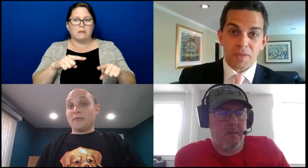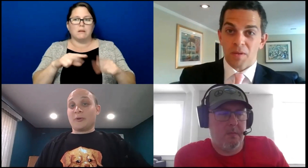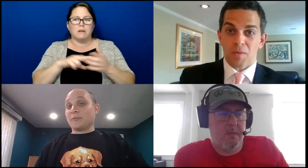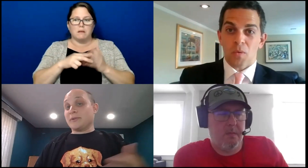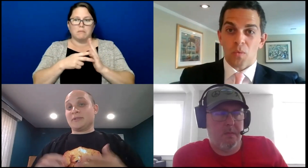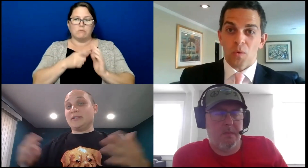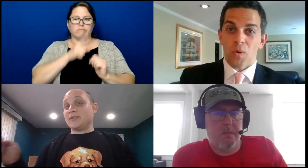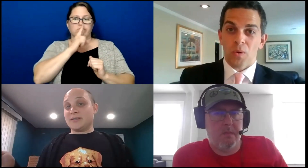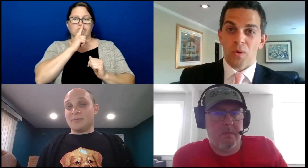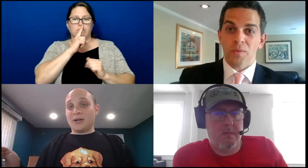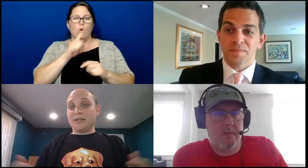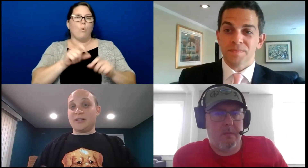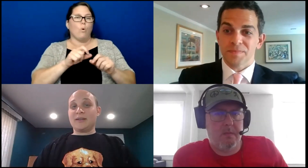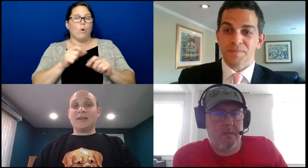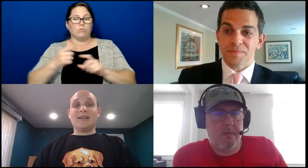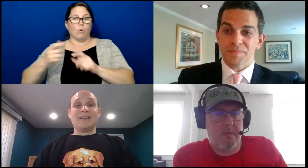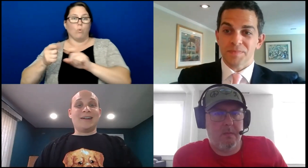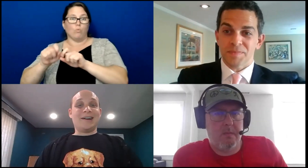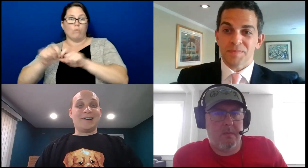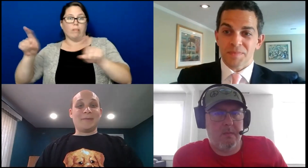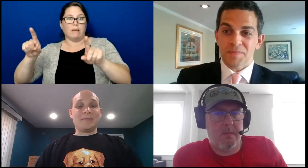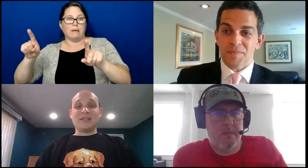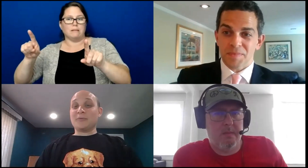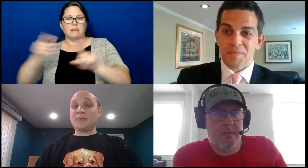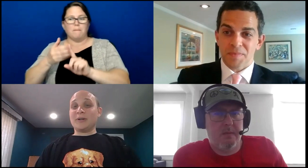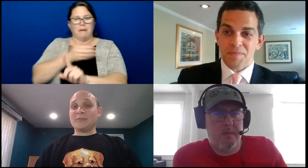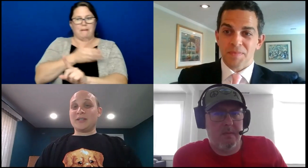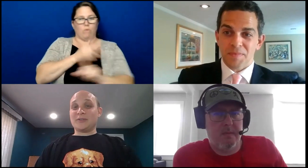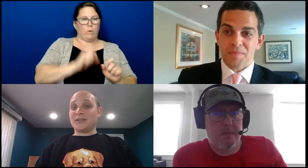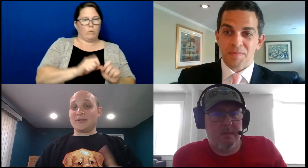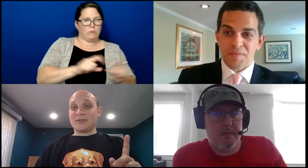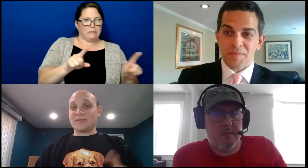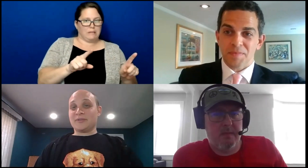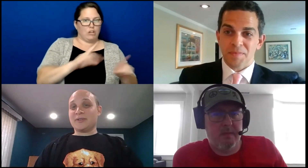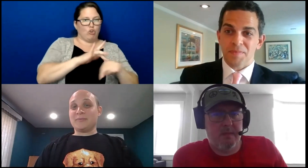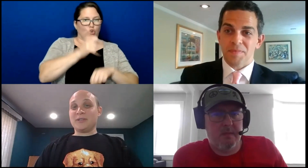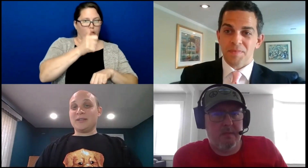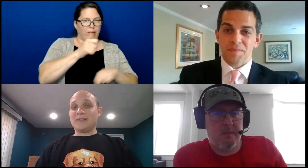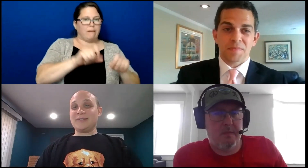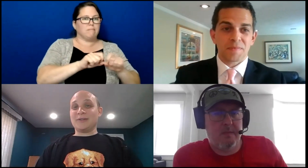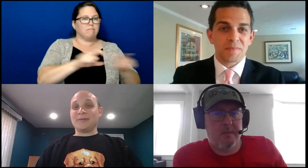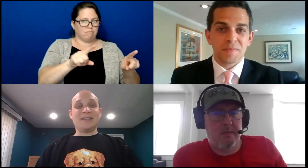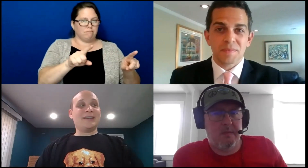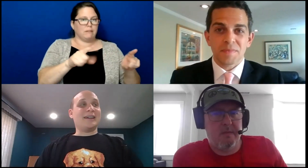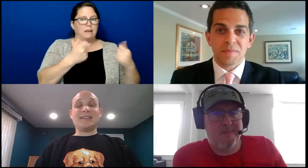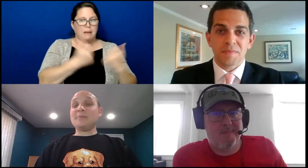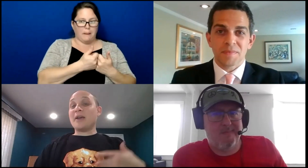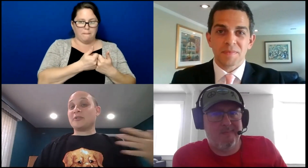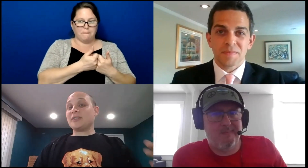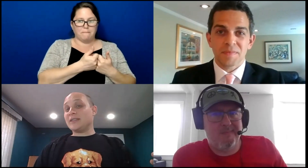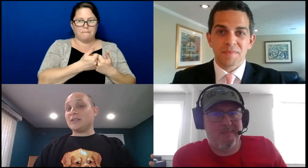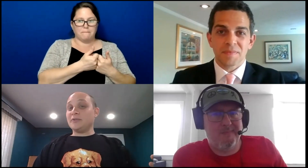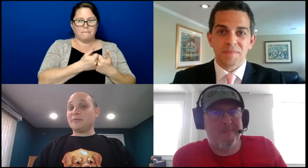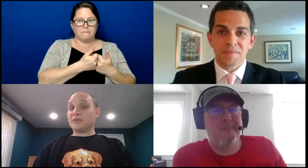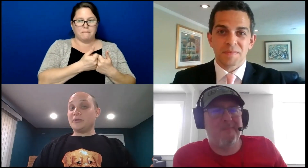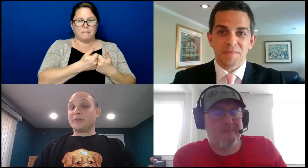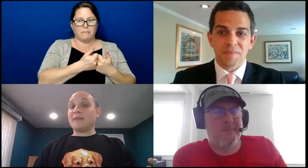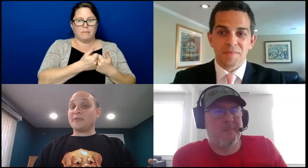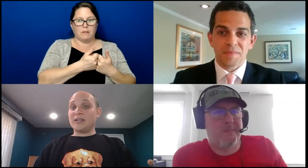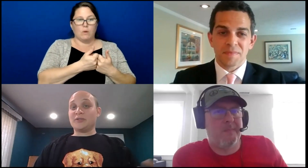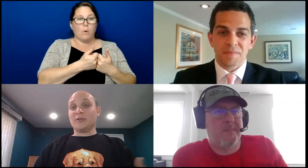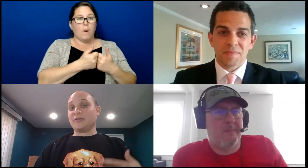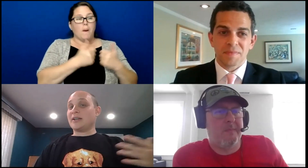play before we release it to the public. And so we want to make sure that you're going to be, keep everything that you